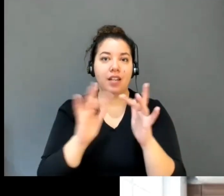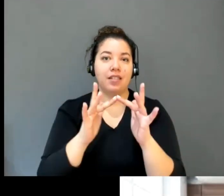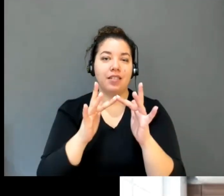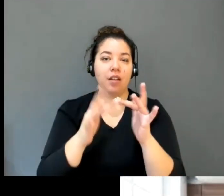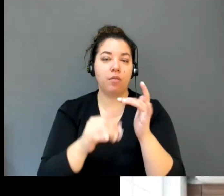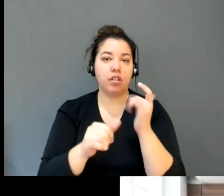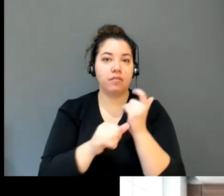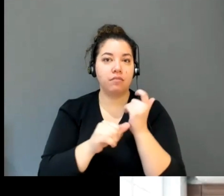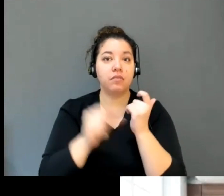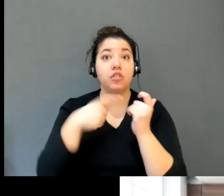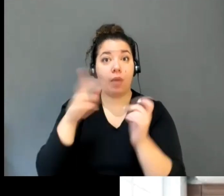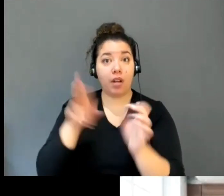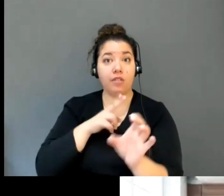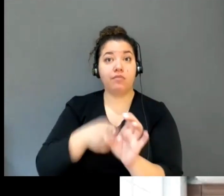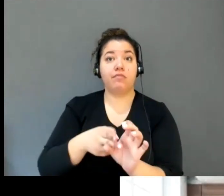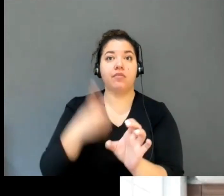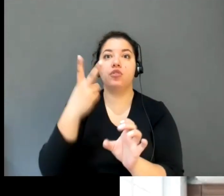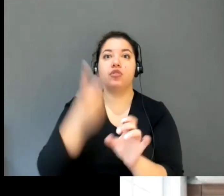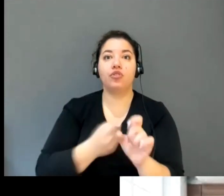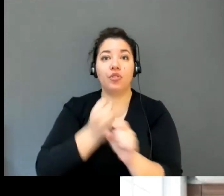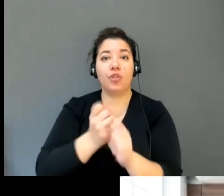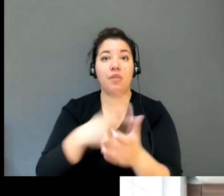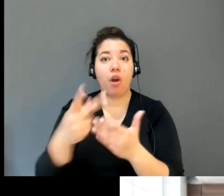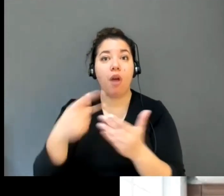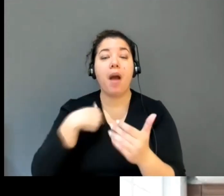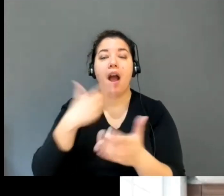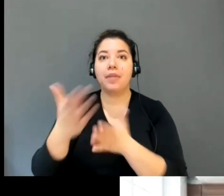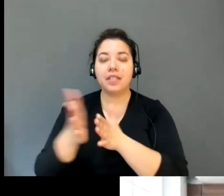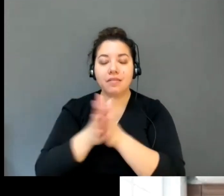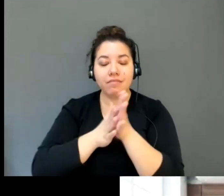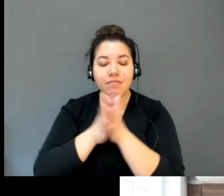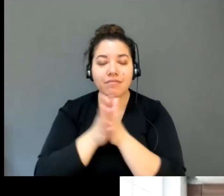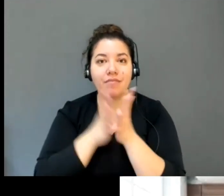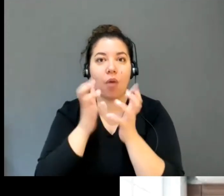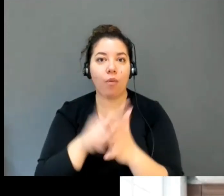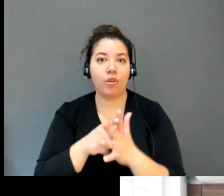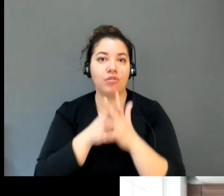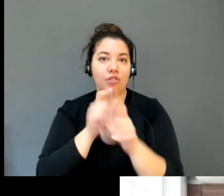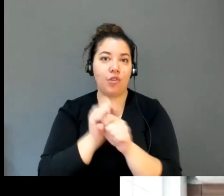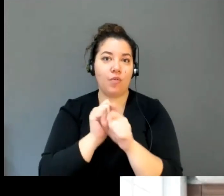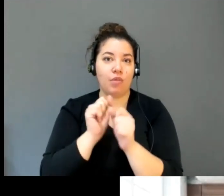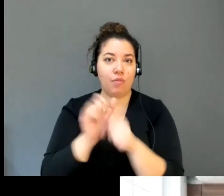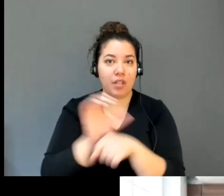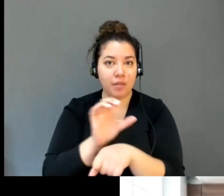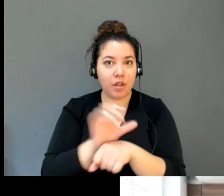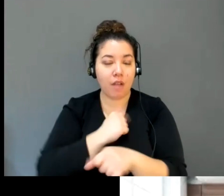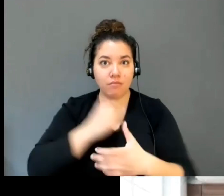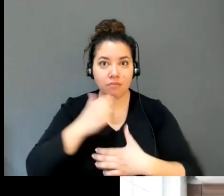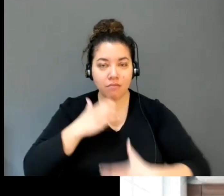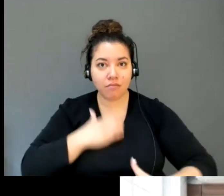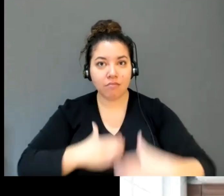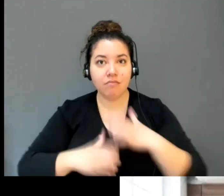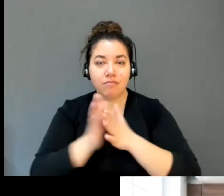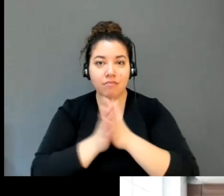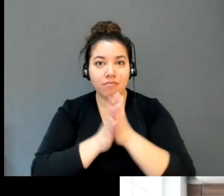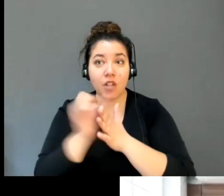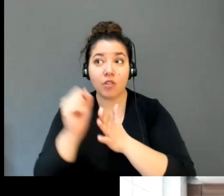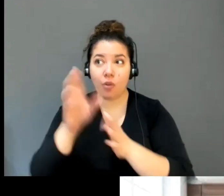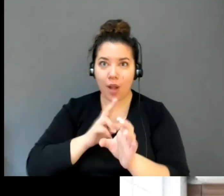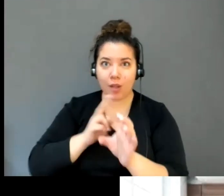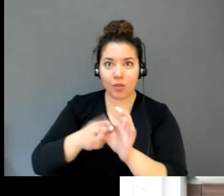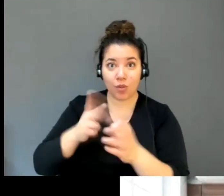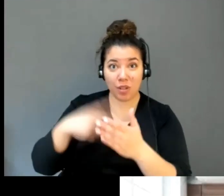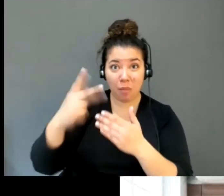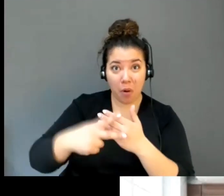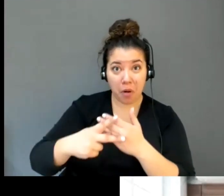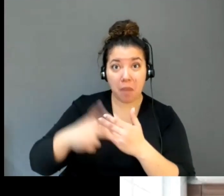program. I wanted to go to work so desperately when I was 16 in computers that I went and I accomplished the program in